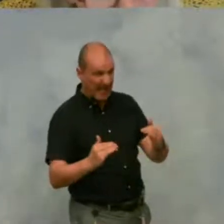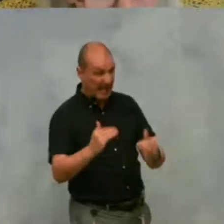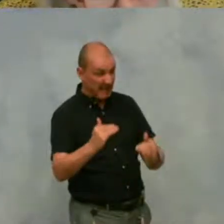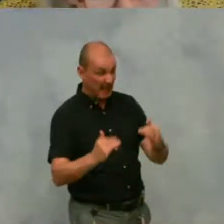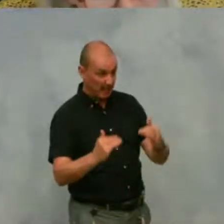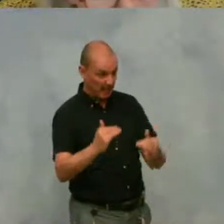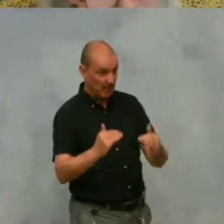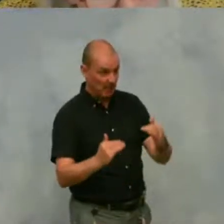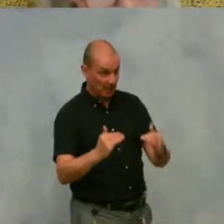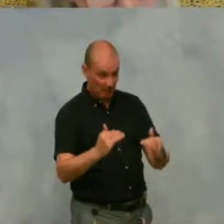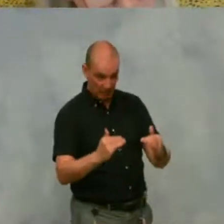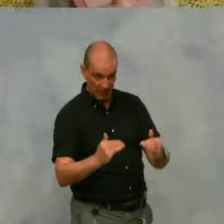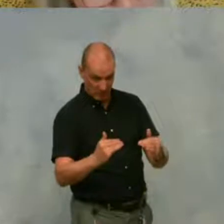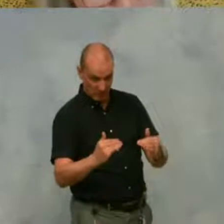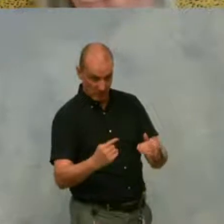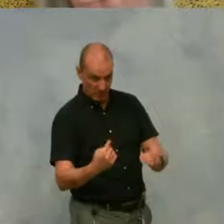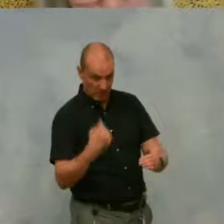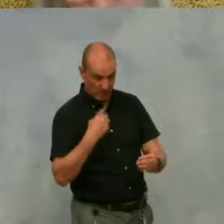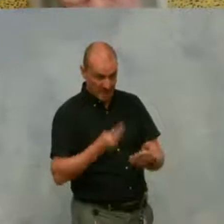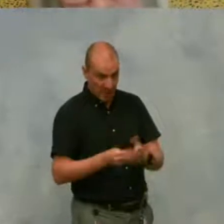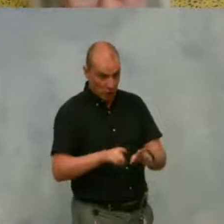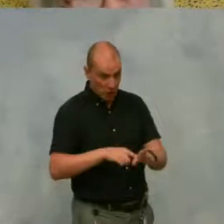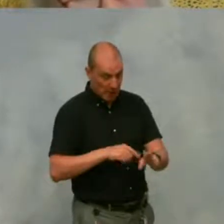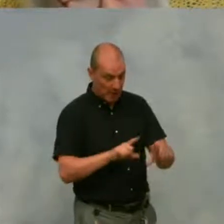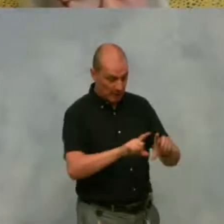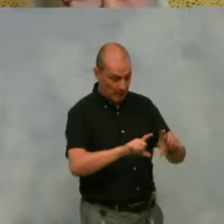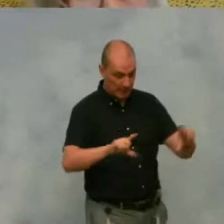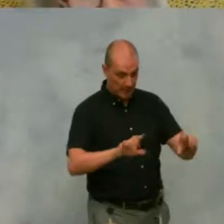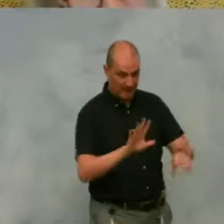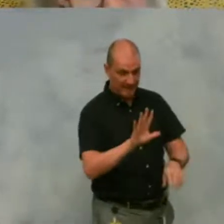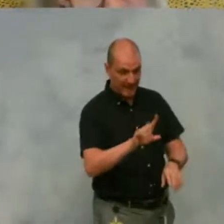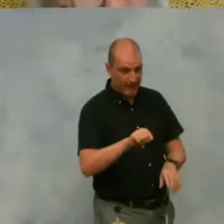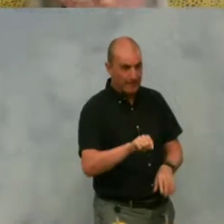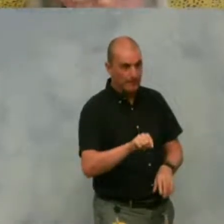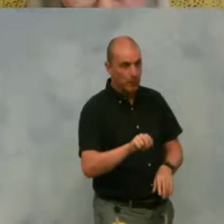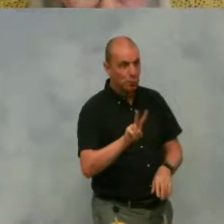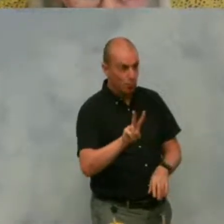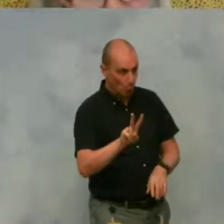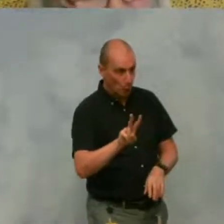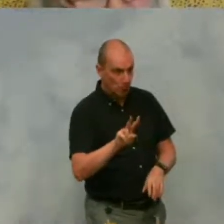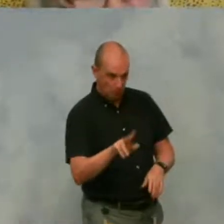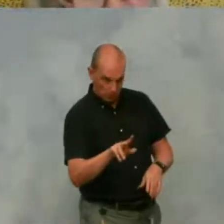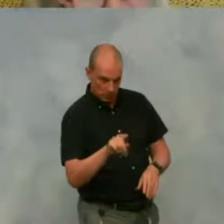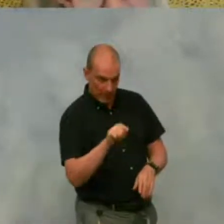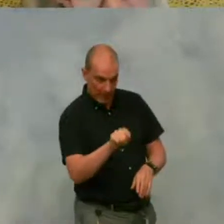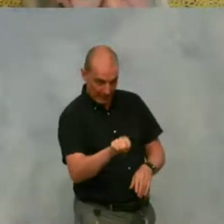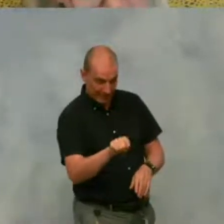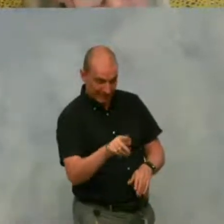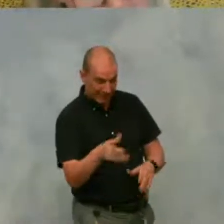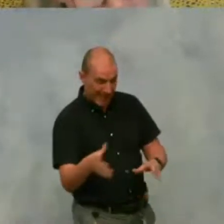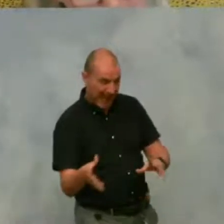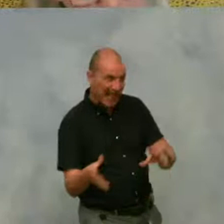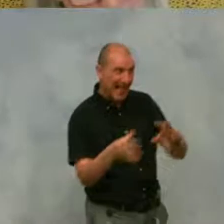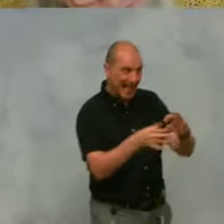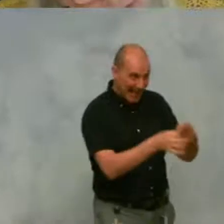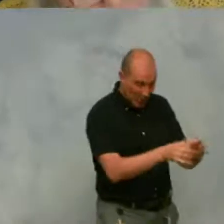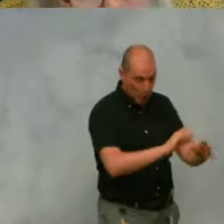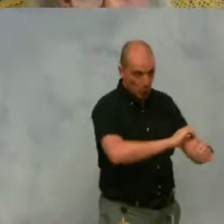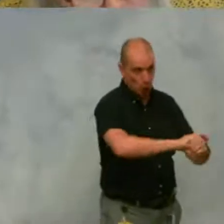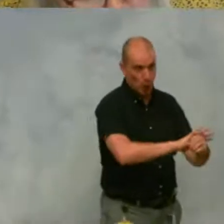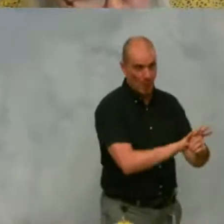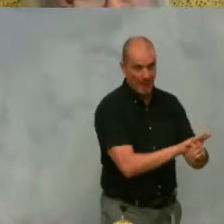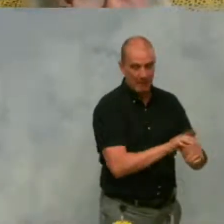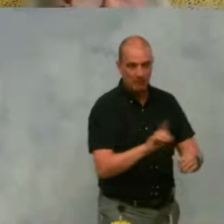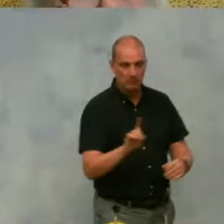financial year. Section 5.2 covers some of the costs in relation to COVID that contributed